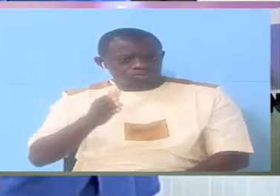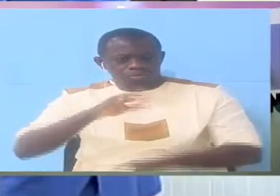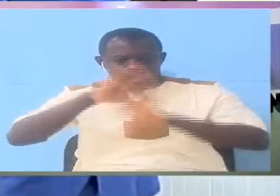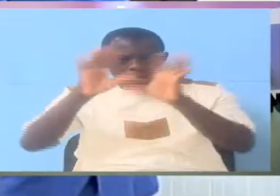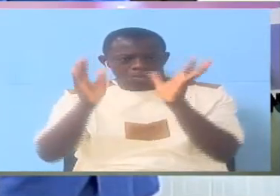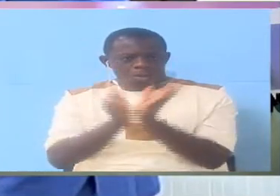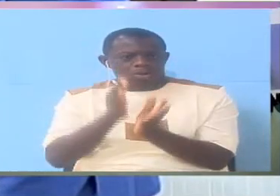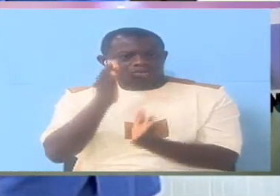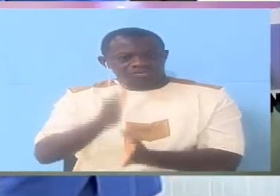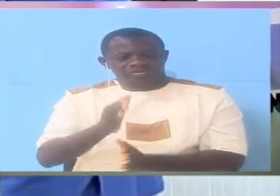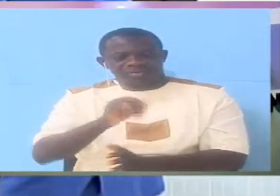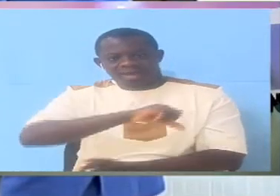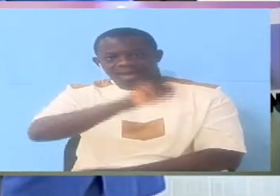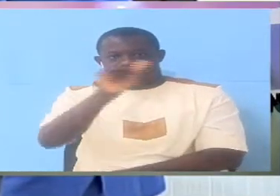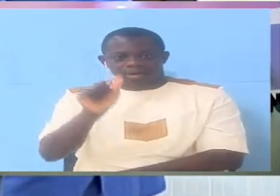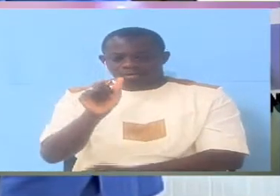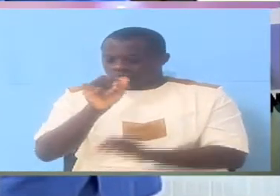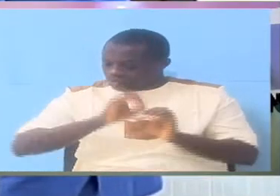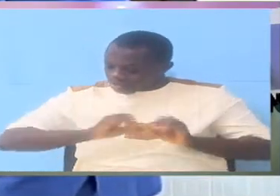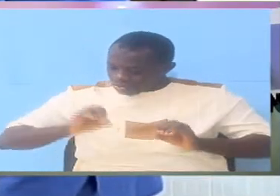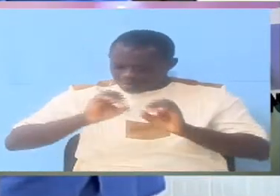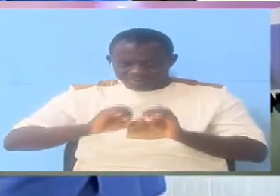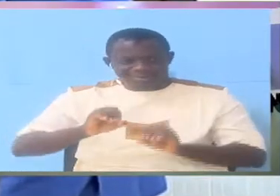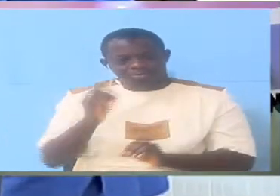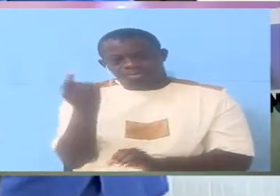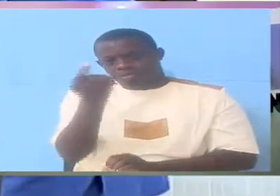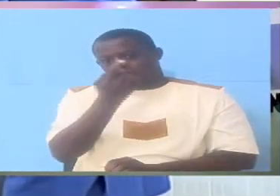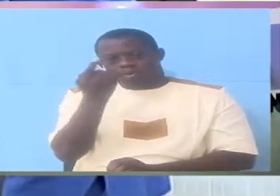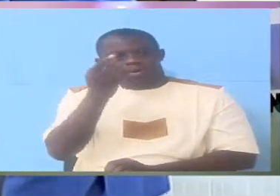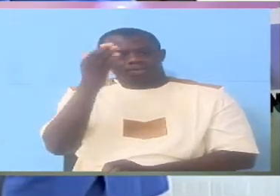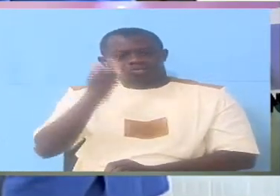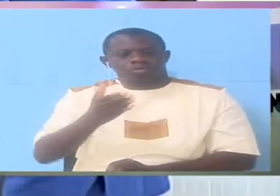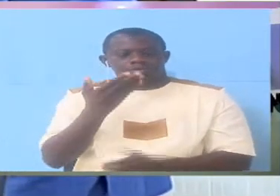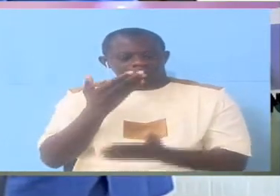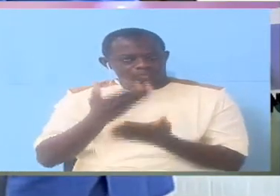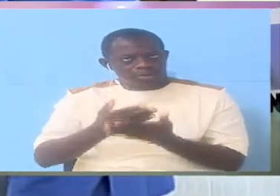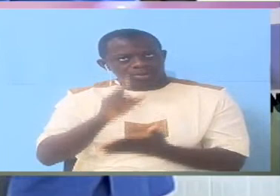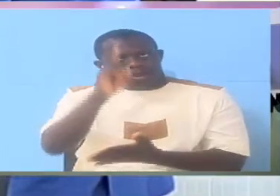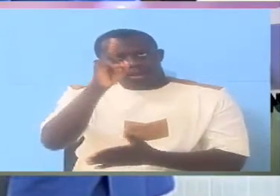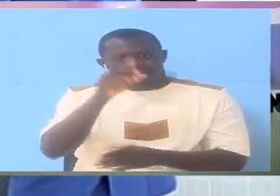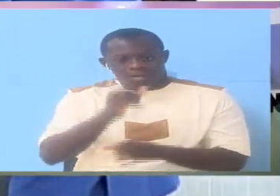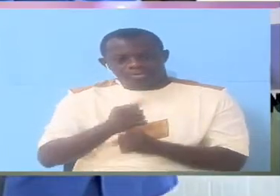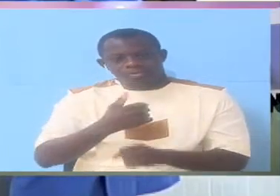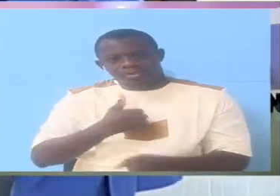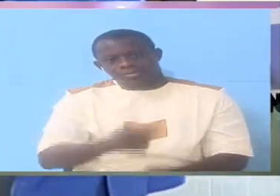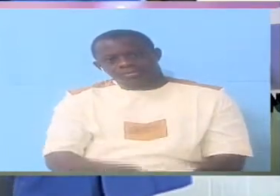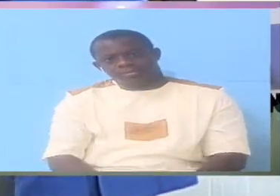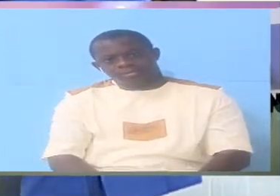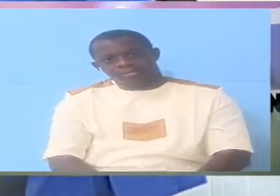the whole truth, and nothing but the truth. and nothing but the truth. So help me God. So help me God.